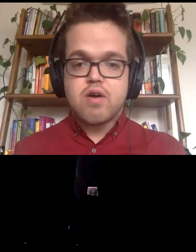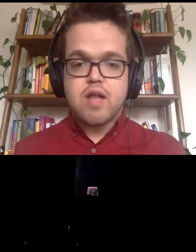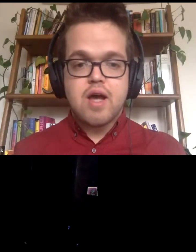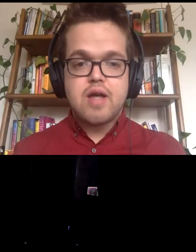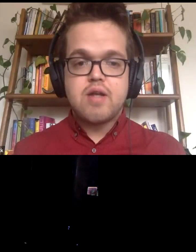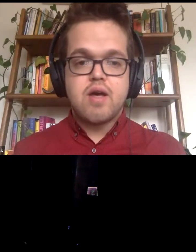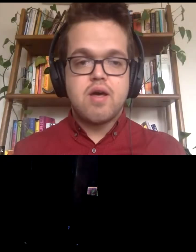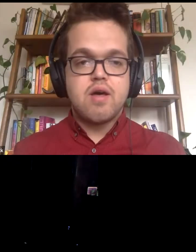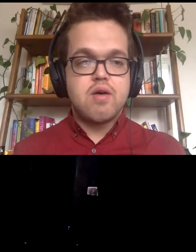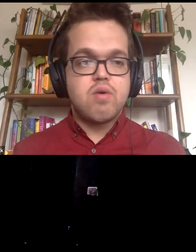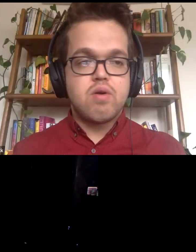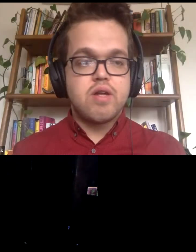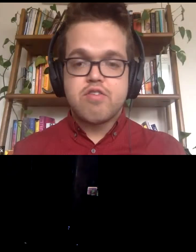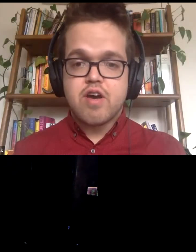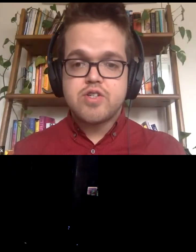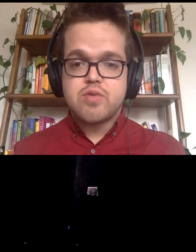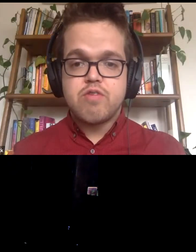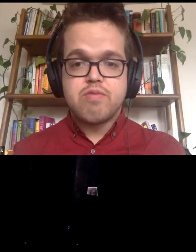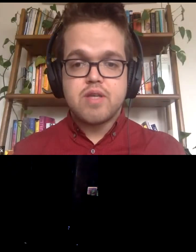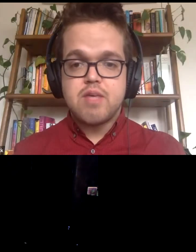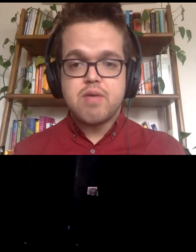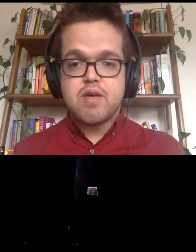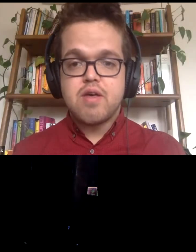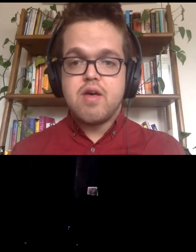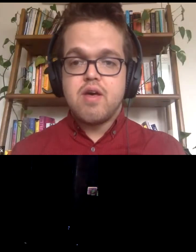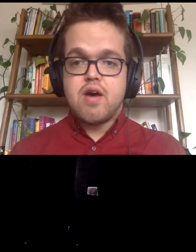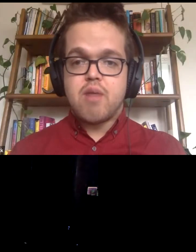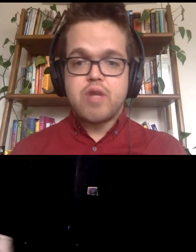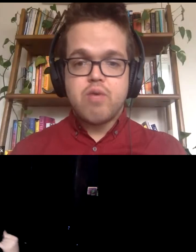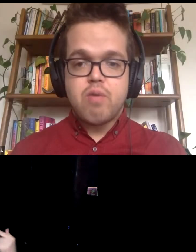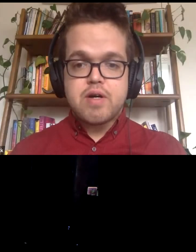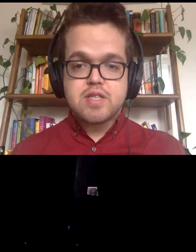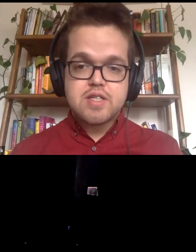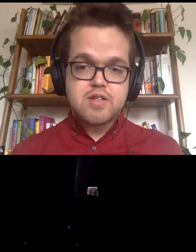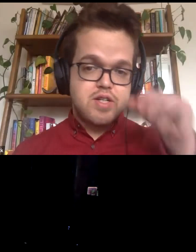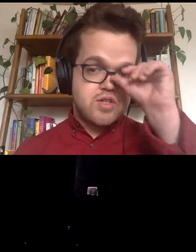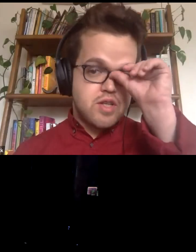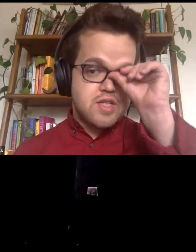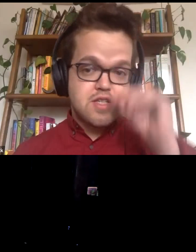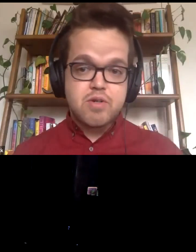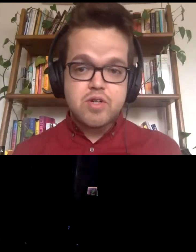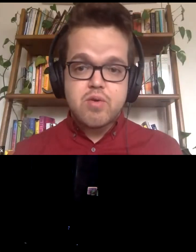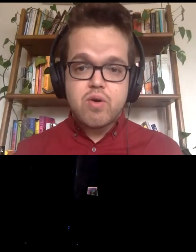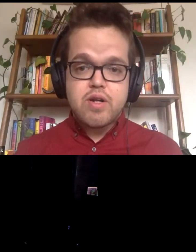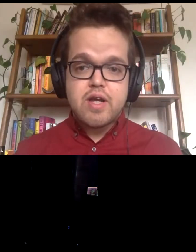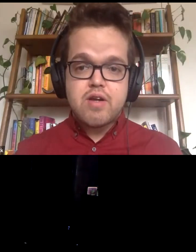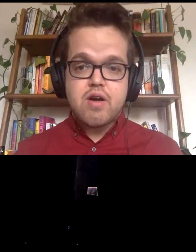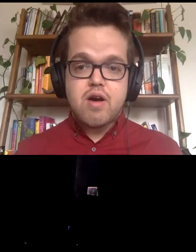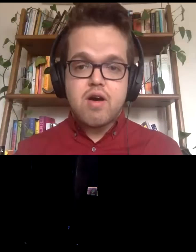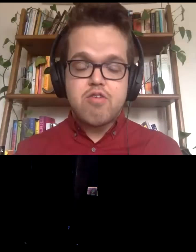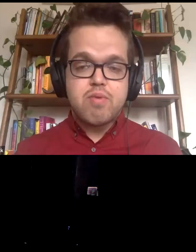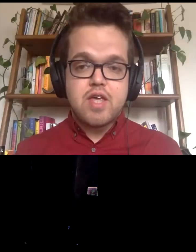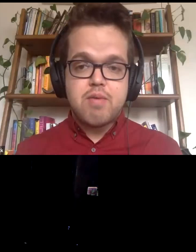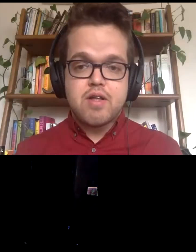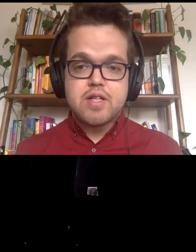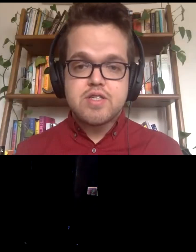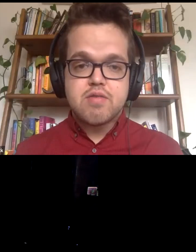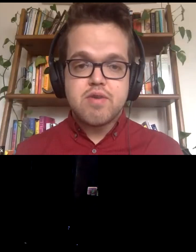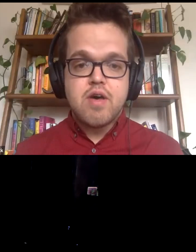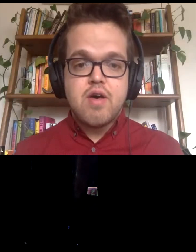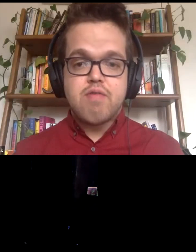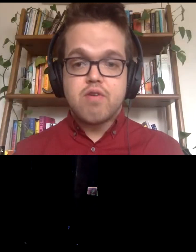either online or in discussion. We've been keeping a pretty robust list. Our digital accessibility coordinator has been keeping